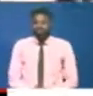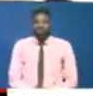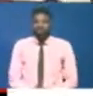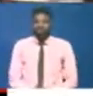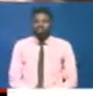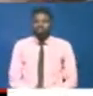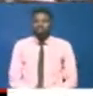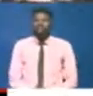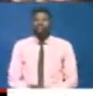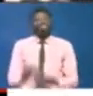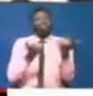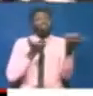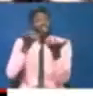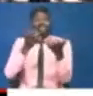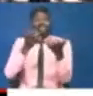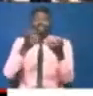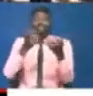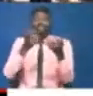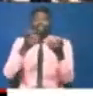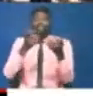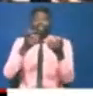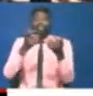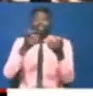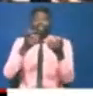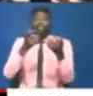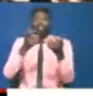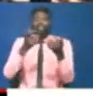Business was partially disrupted at Nyamarambe.